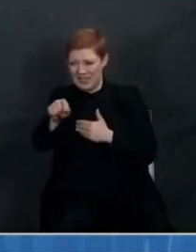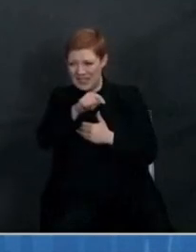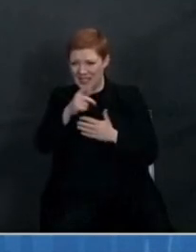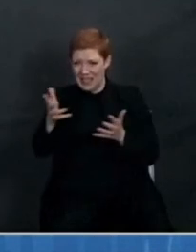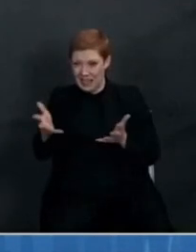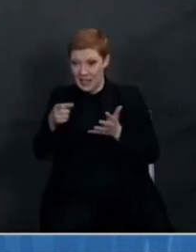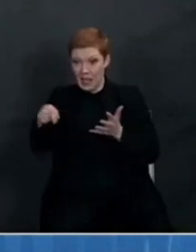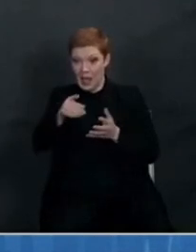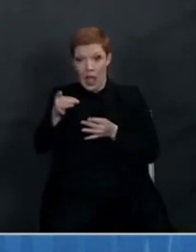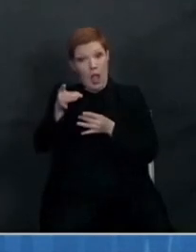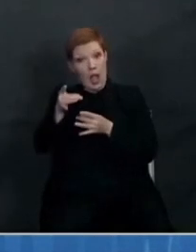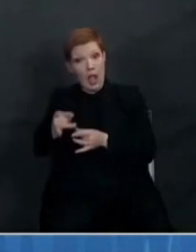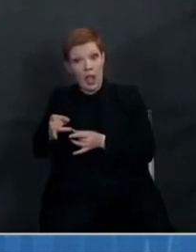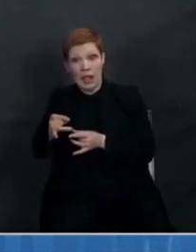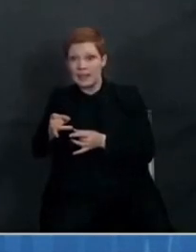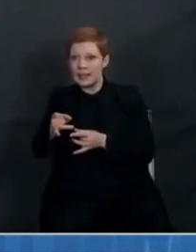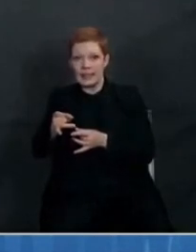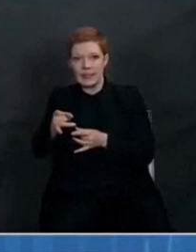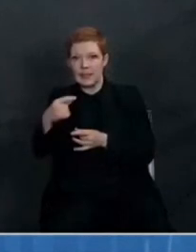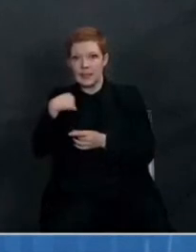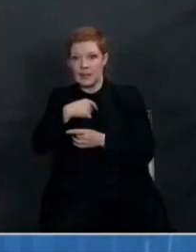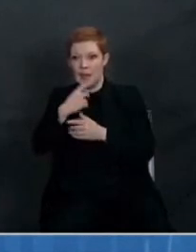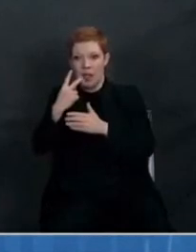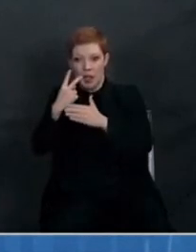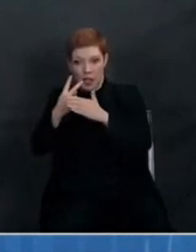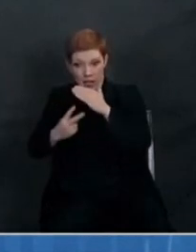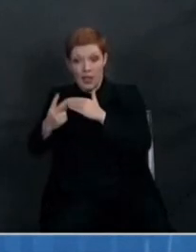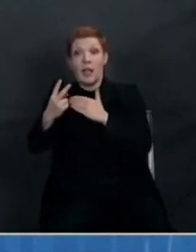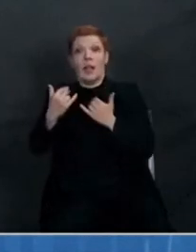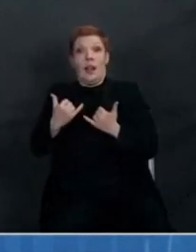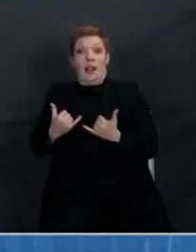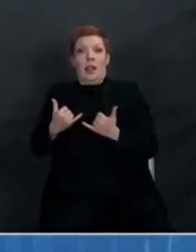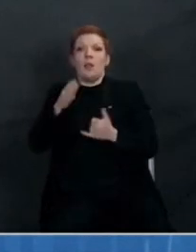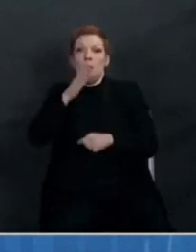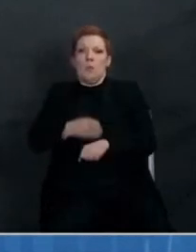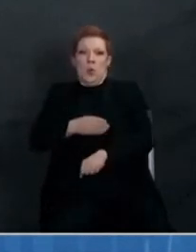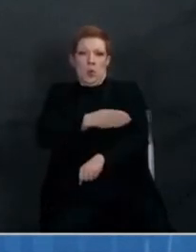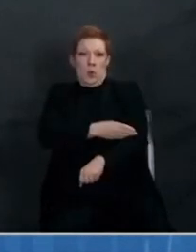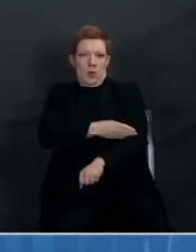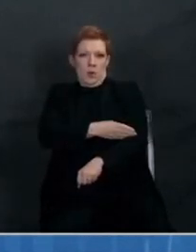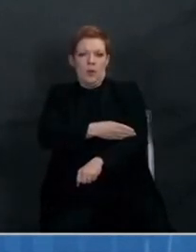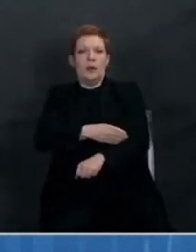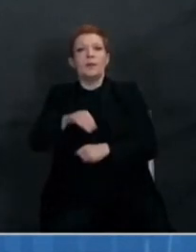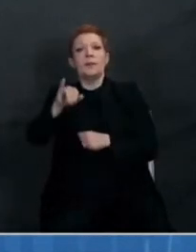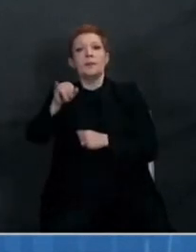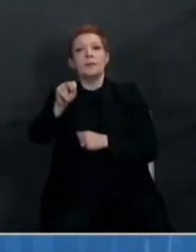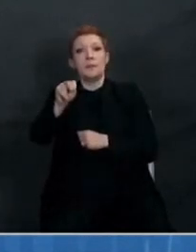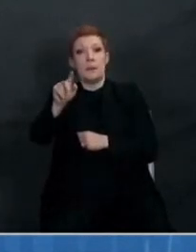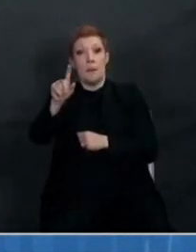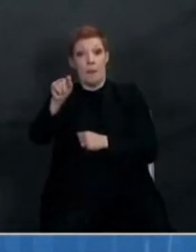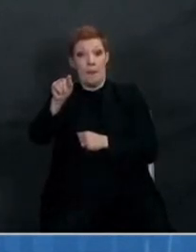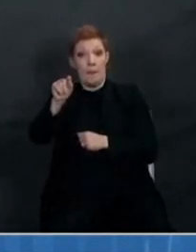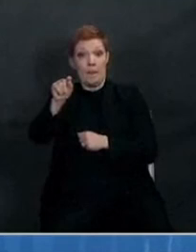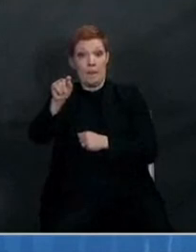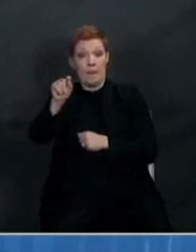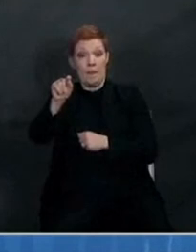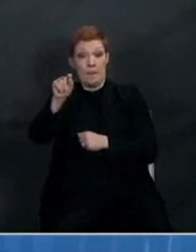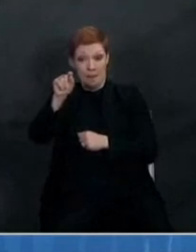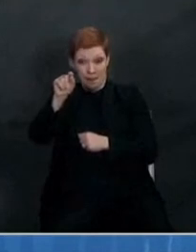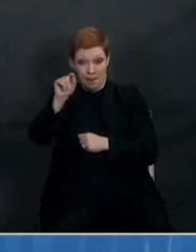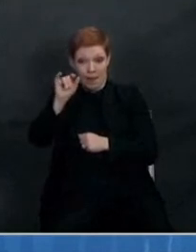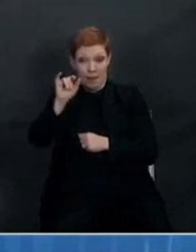of doses being administered will steadily improve. On January 20th, states had